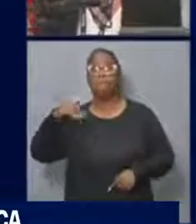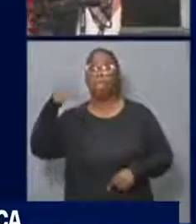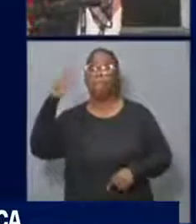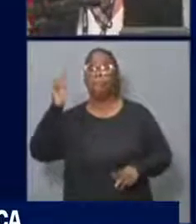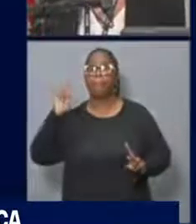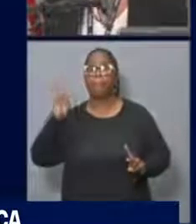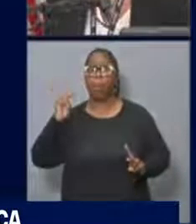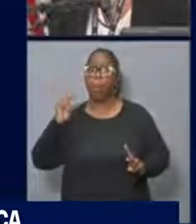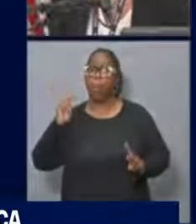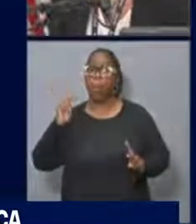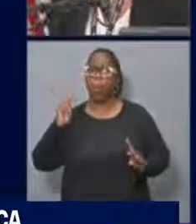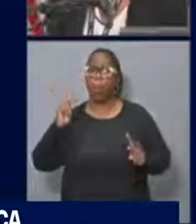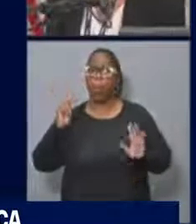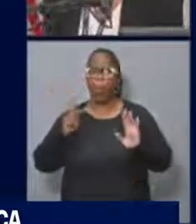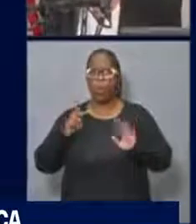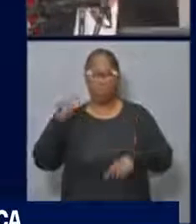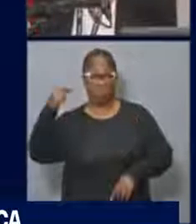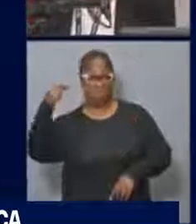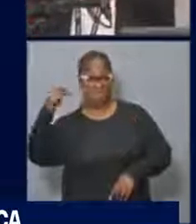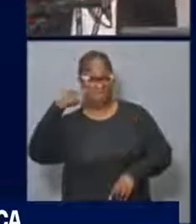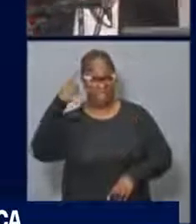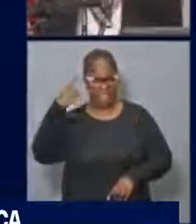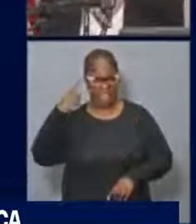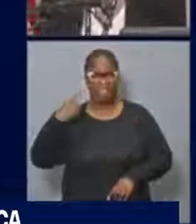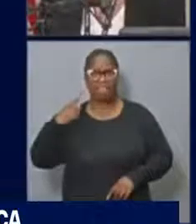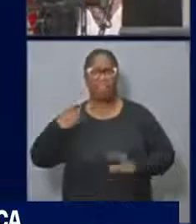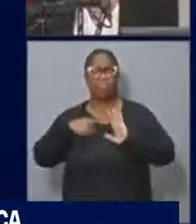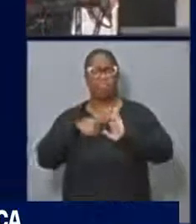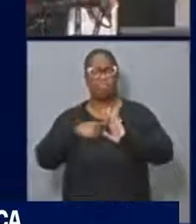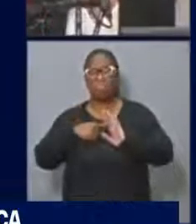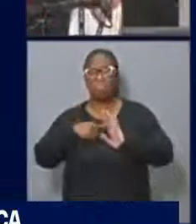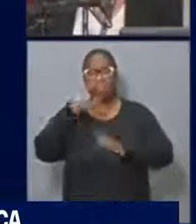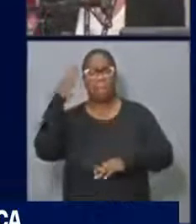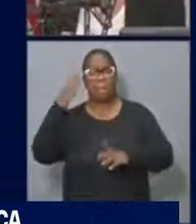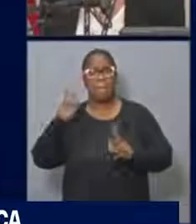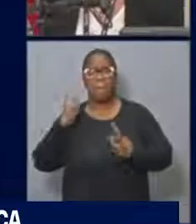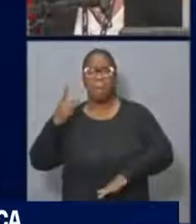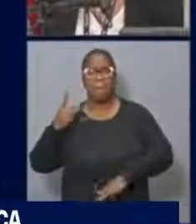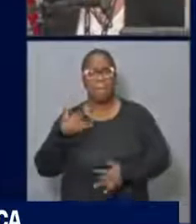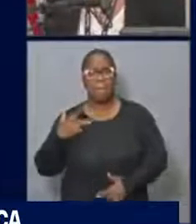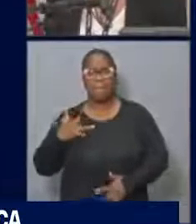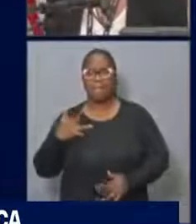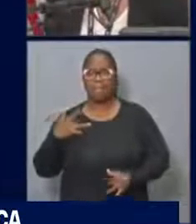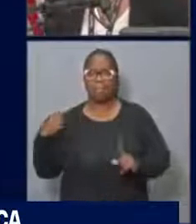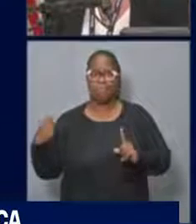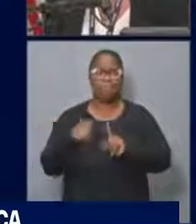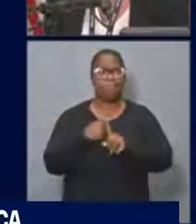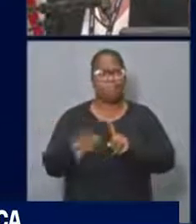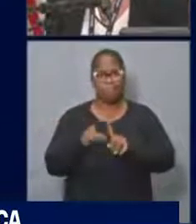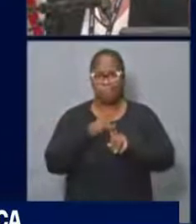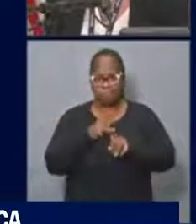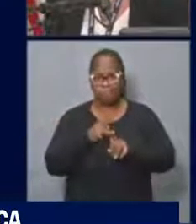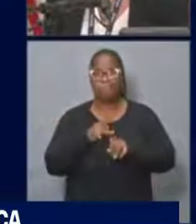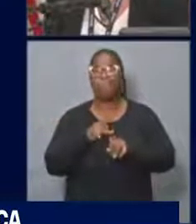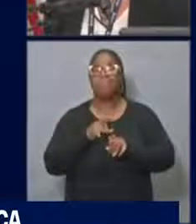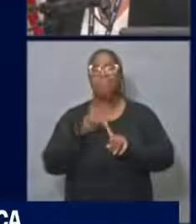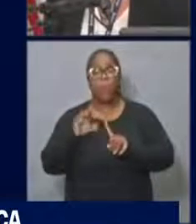twice as likely to die from it. That's the green line. That's on the next slide, please.